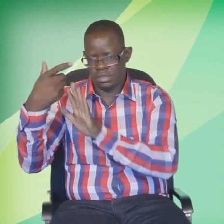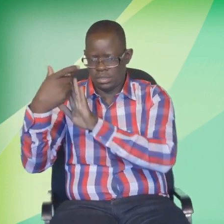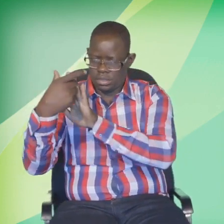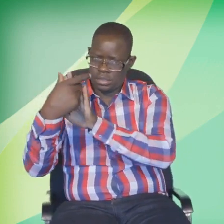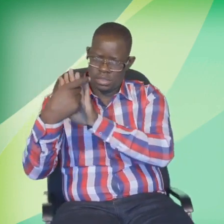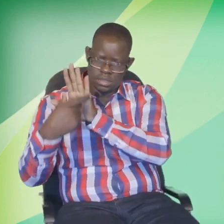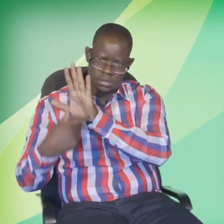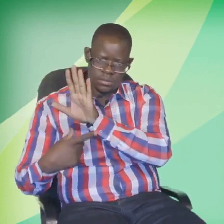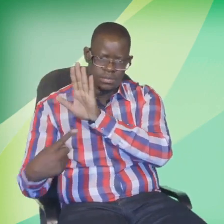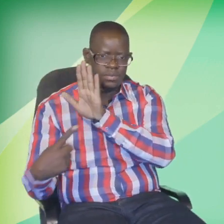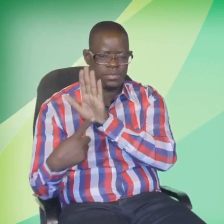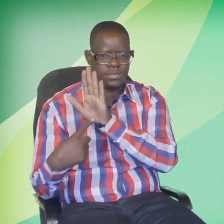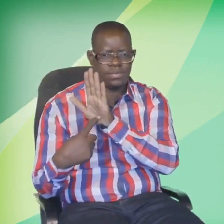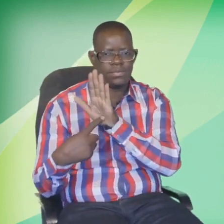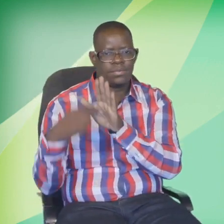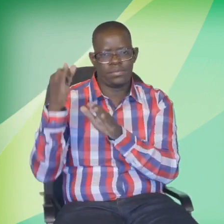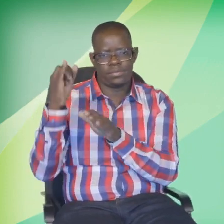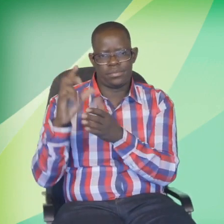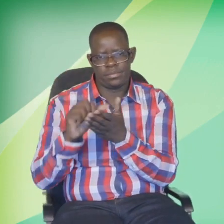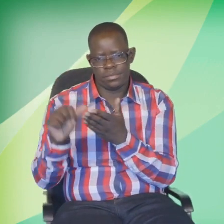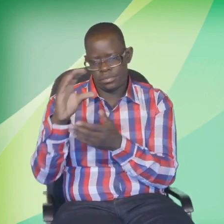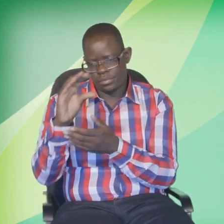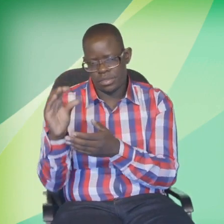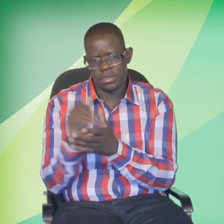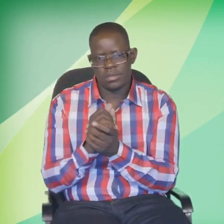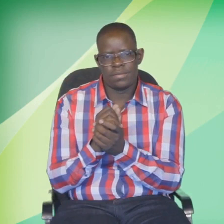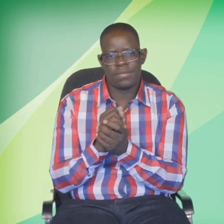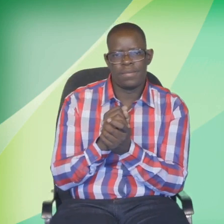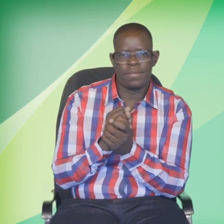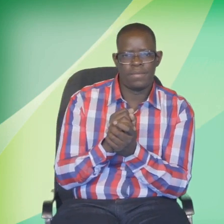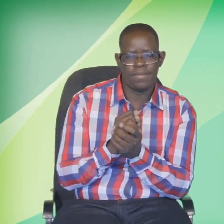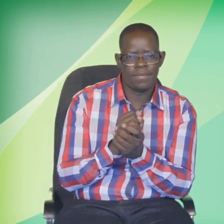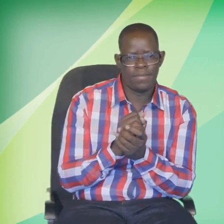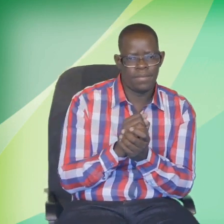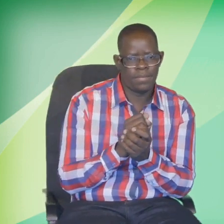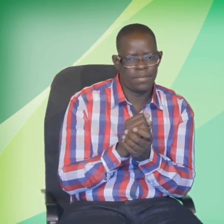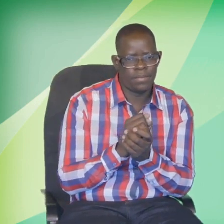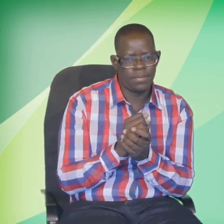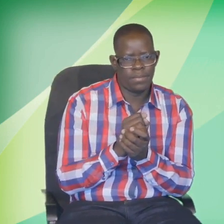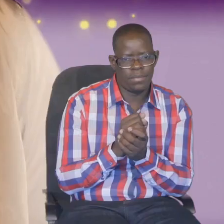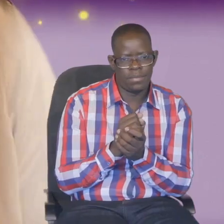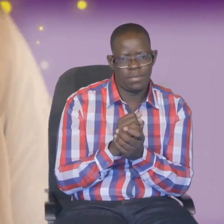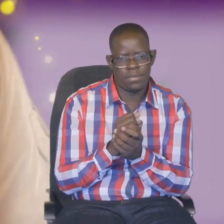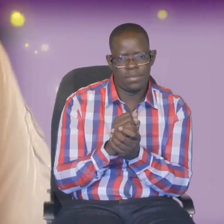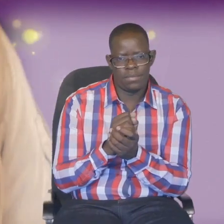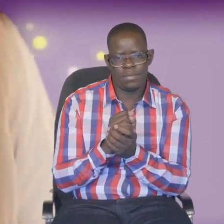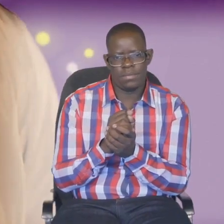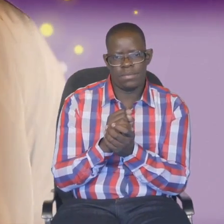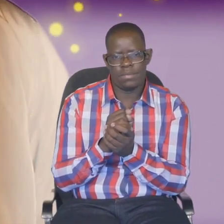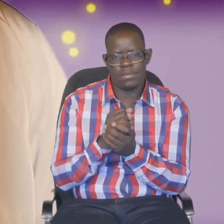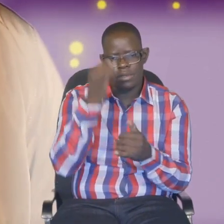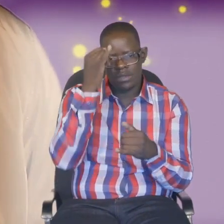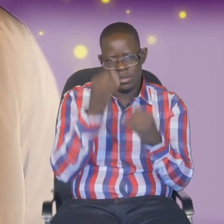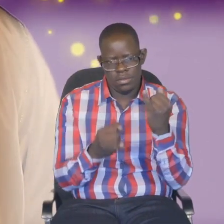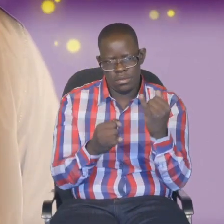to give a summary of all creditors transactions for the month. This brings us to the end